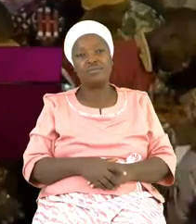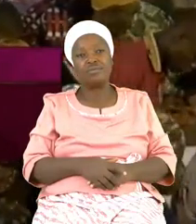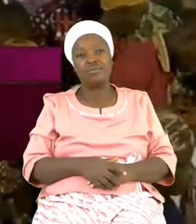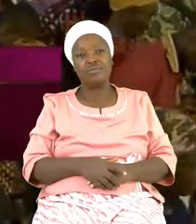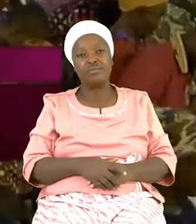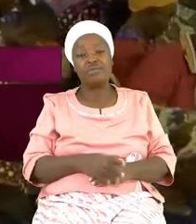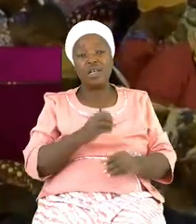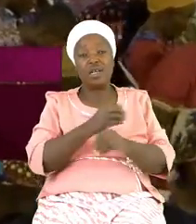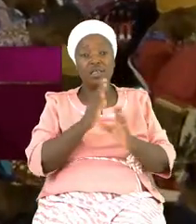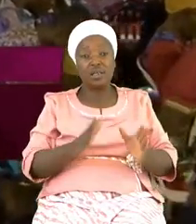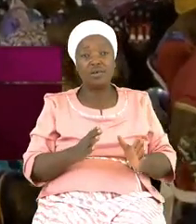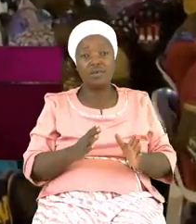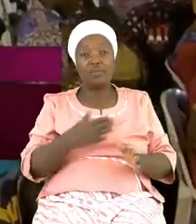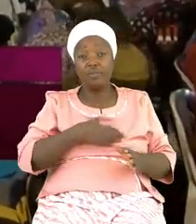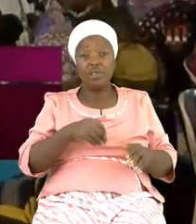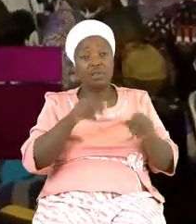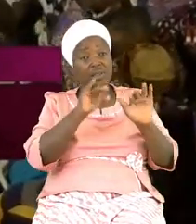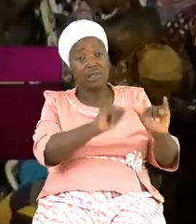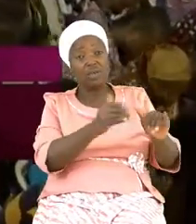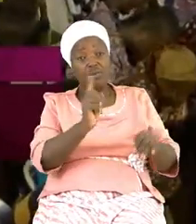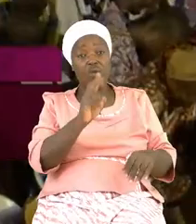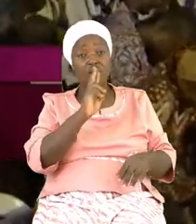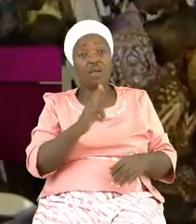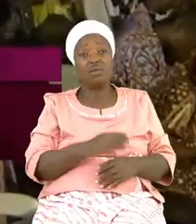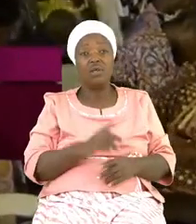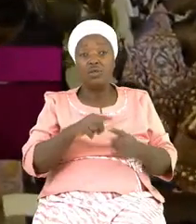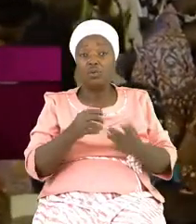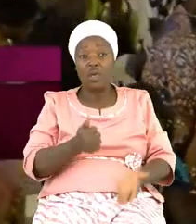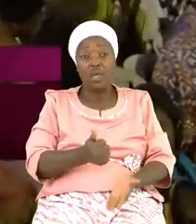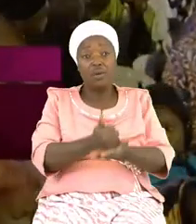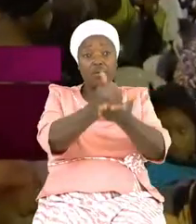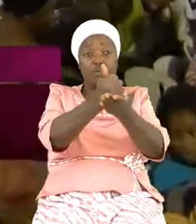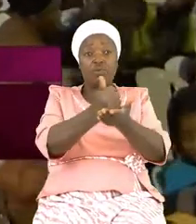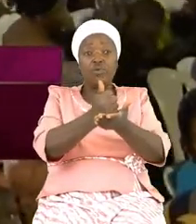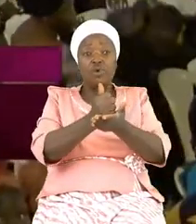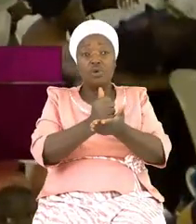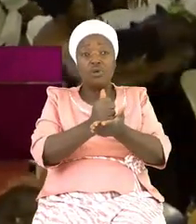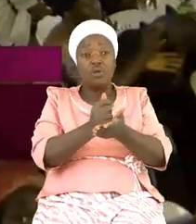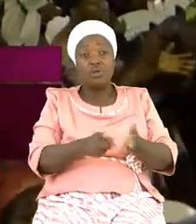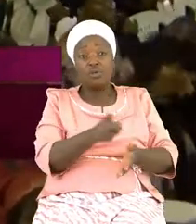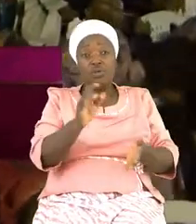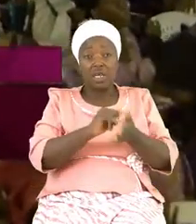Counselors, remain where you are to help those who have need.